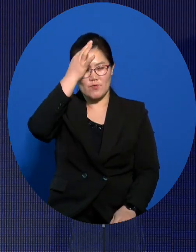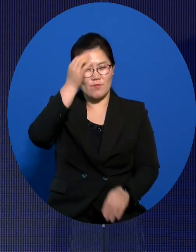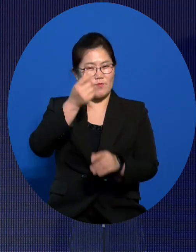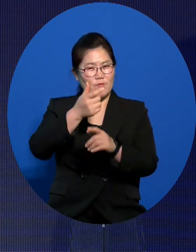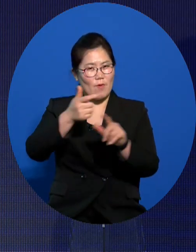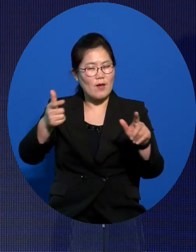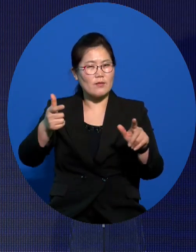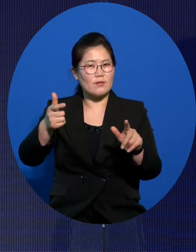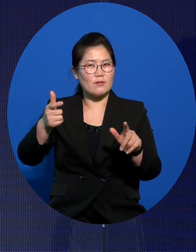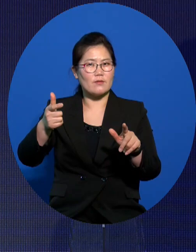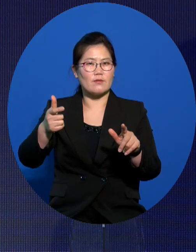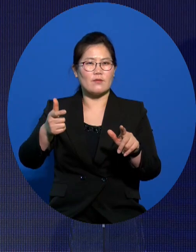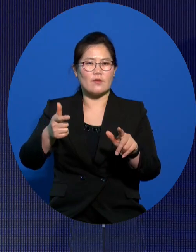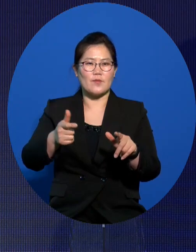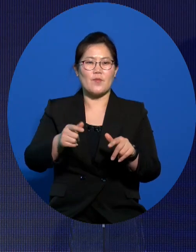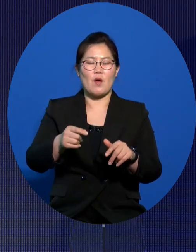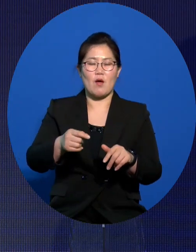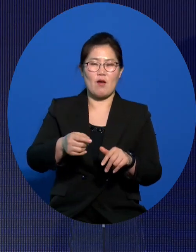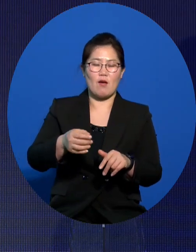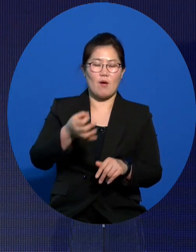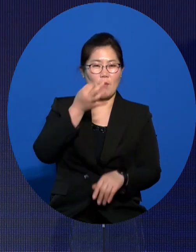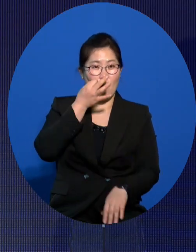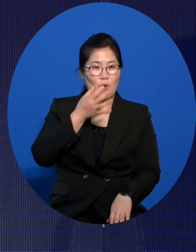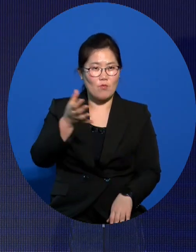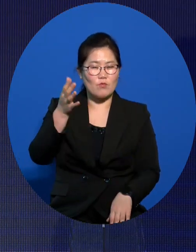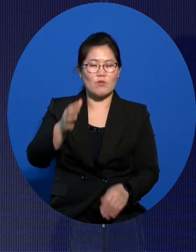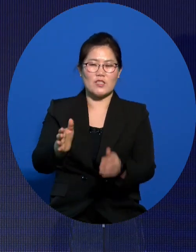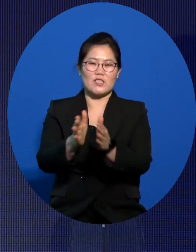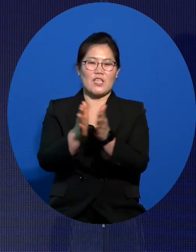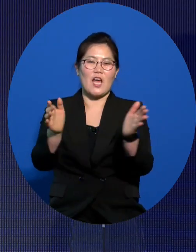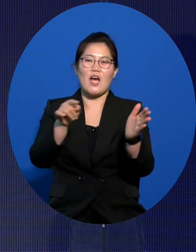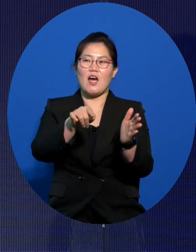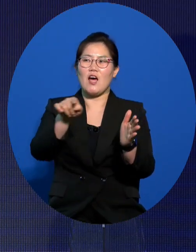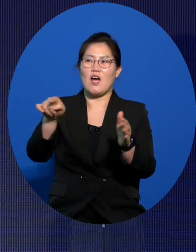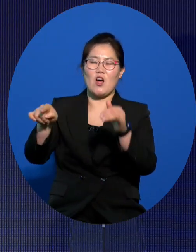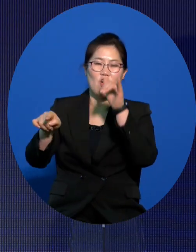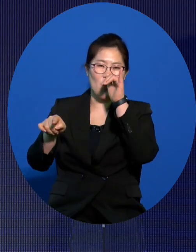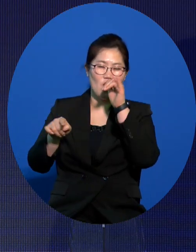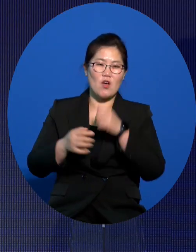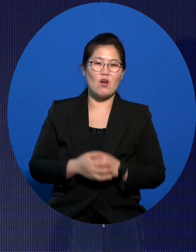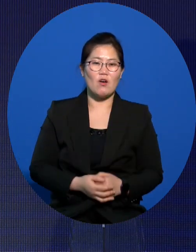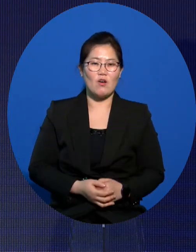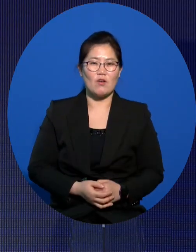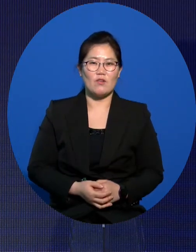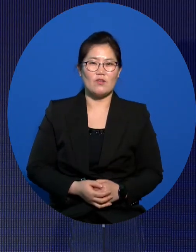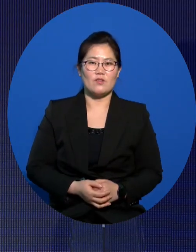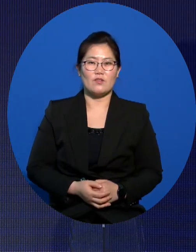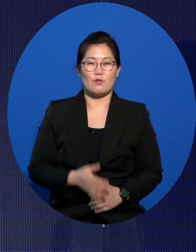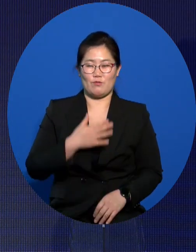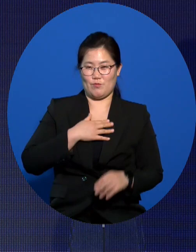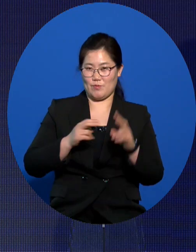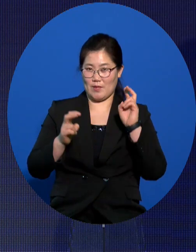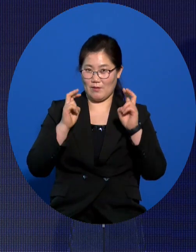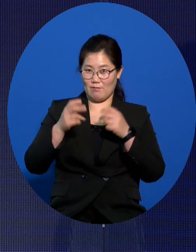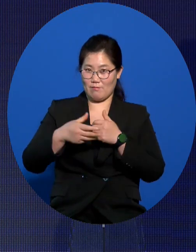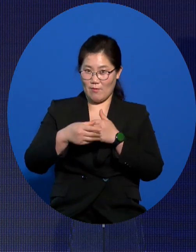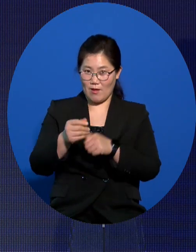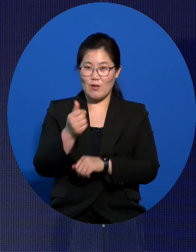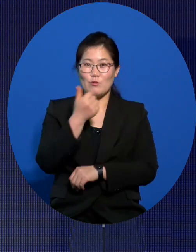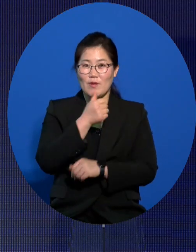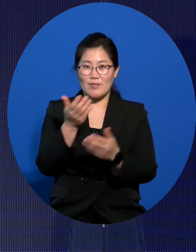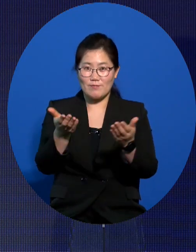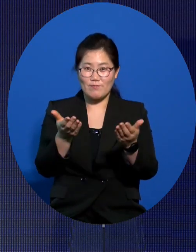do believe that in the field of able tech, because the private sector is making vast efforts,